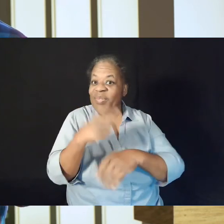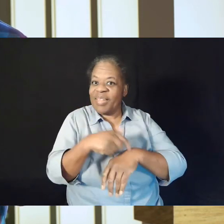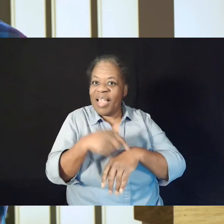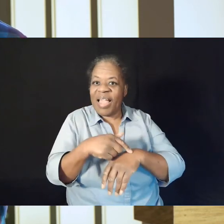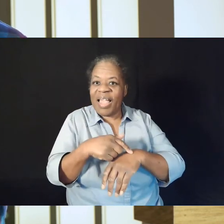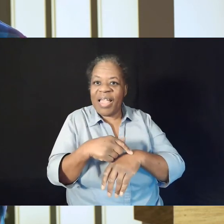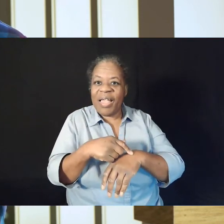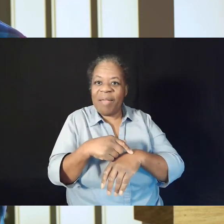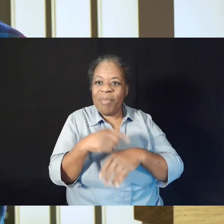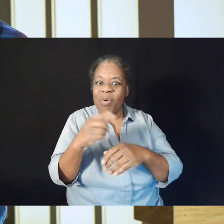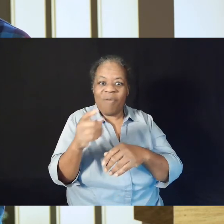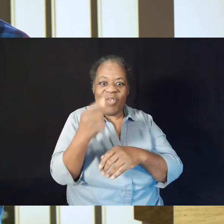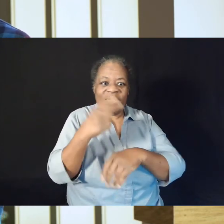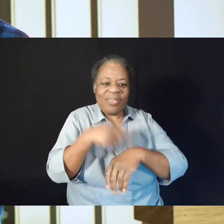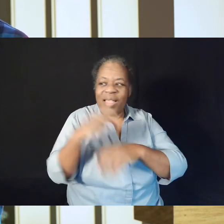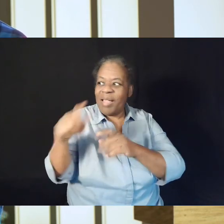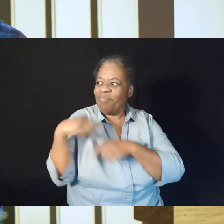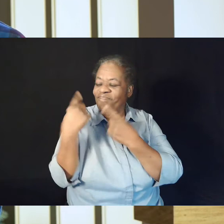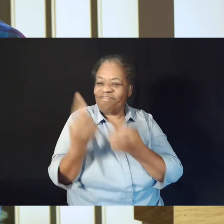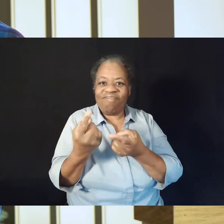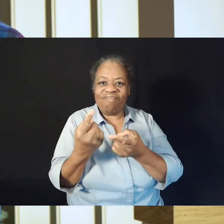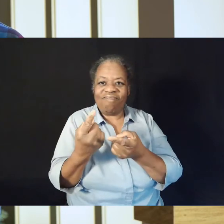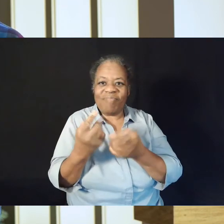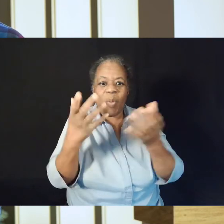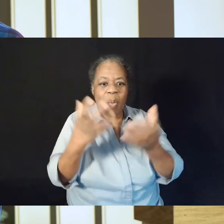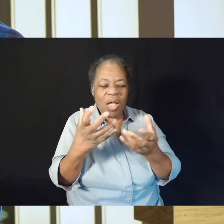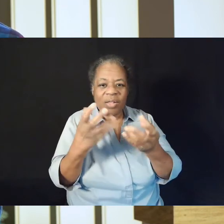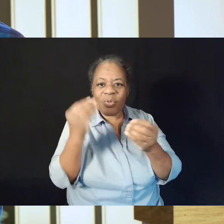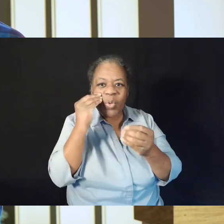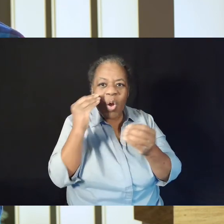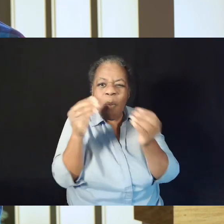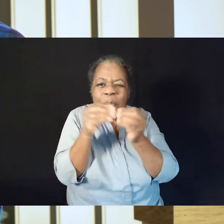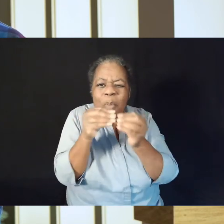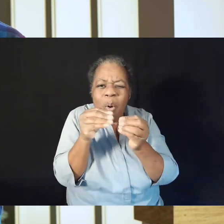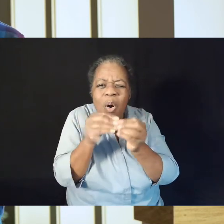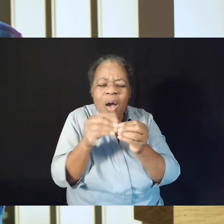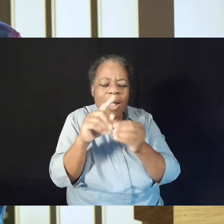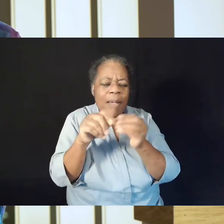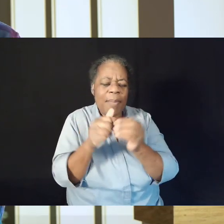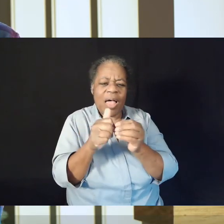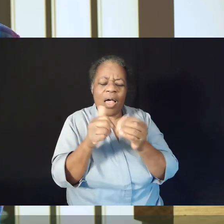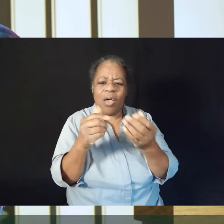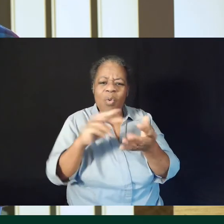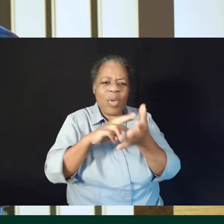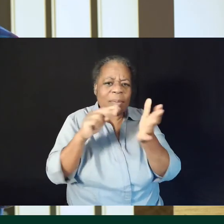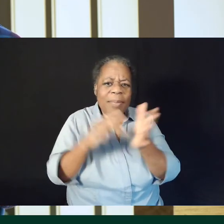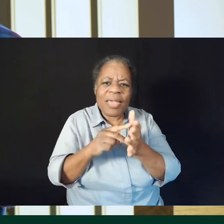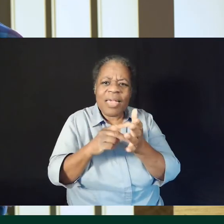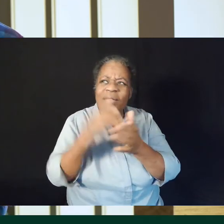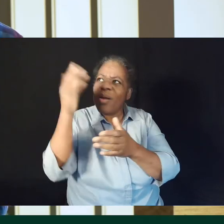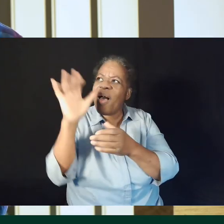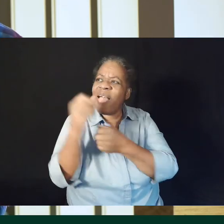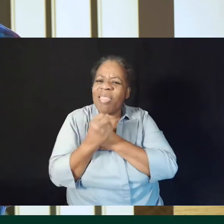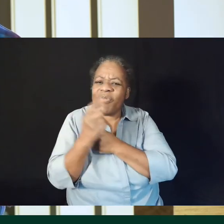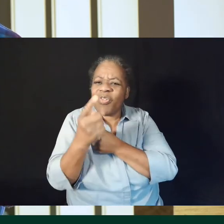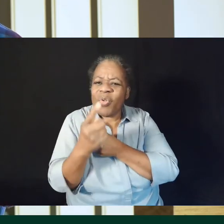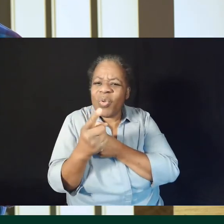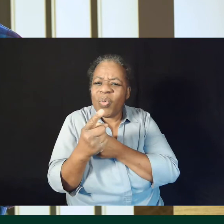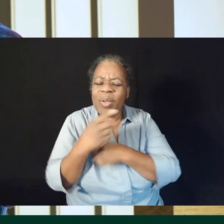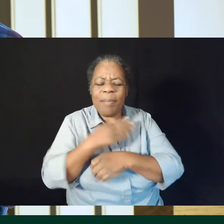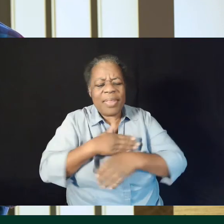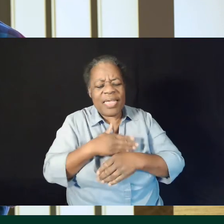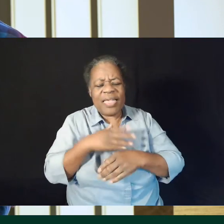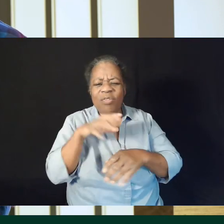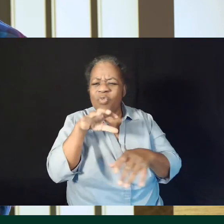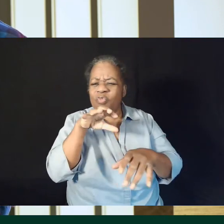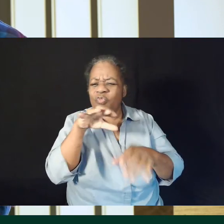in a while, and you'd like to know more about what it means to be loved by God, please reach out to me, Brian with a